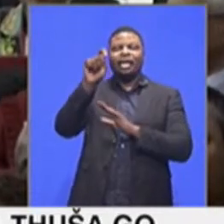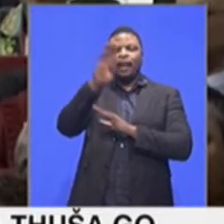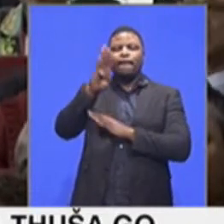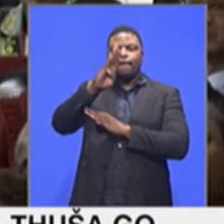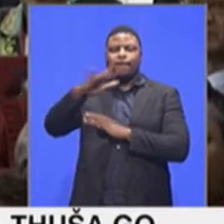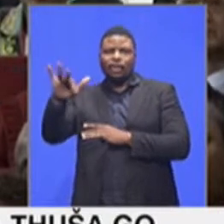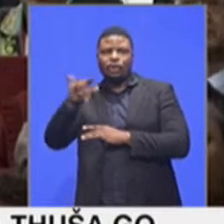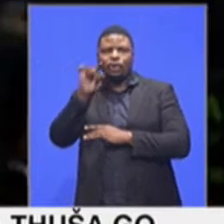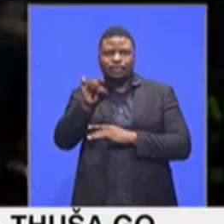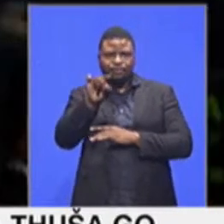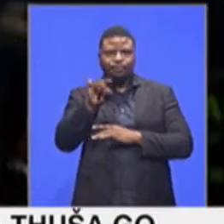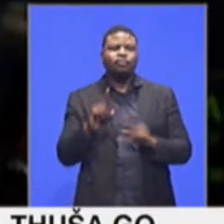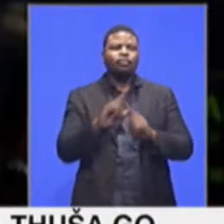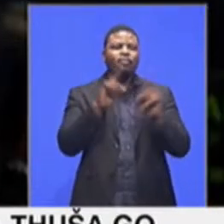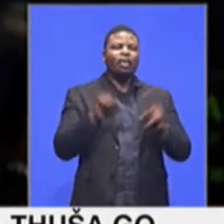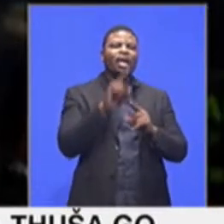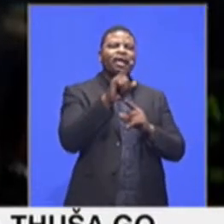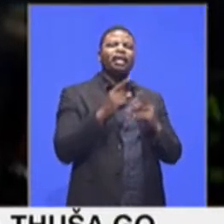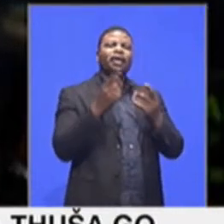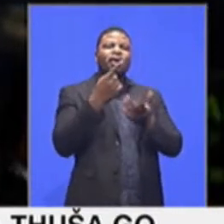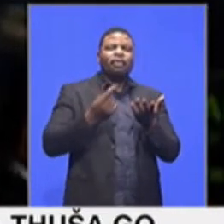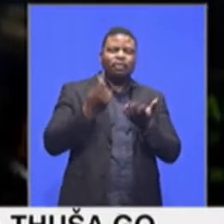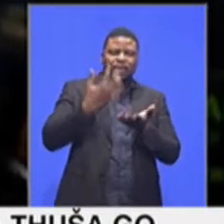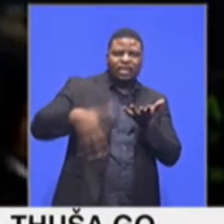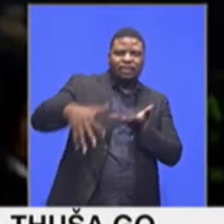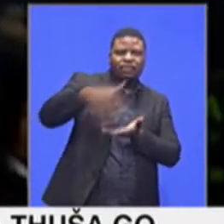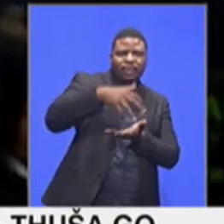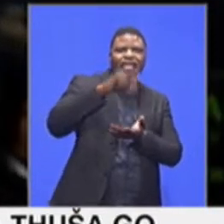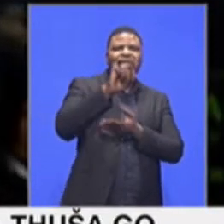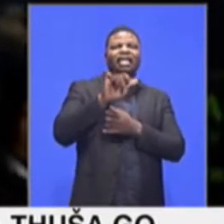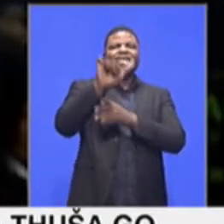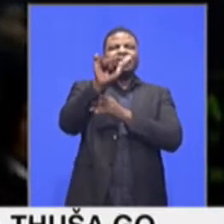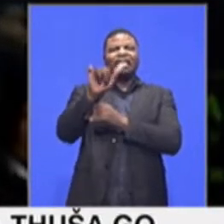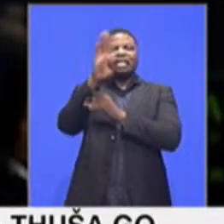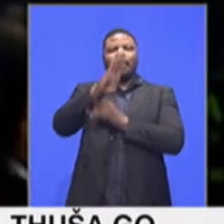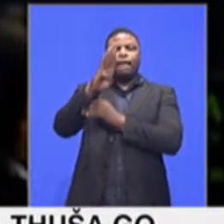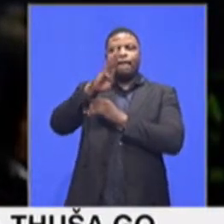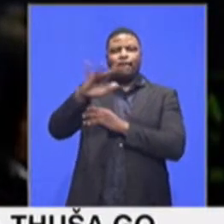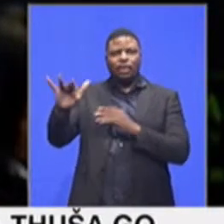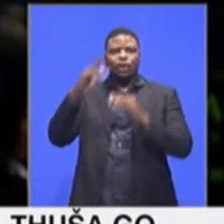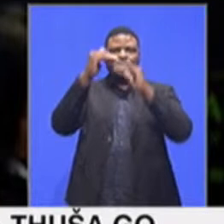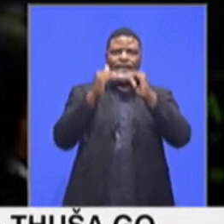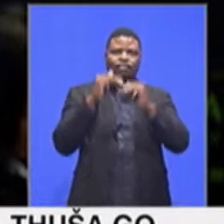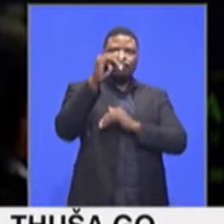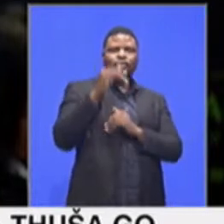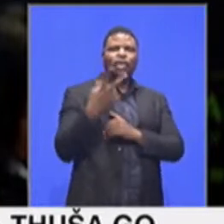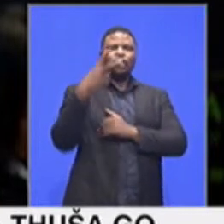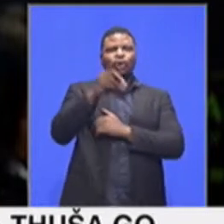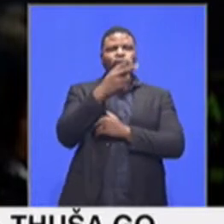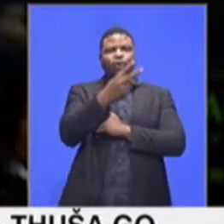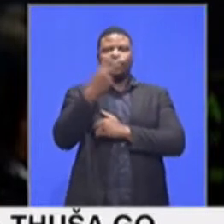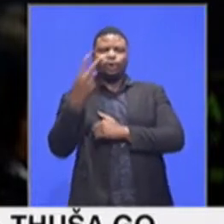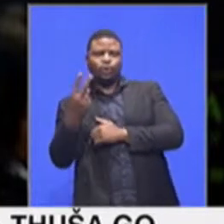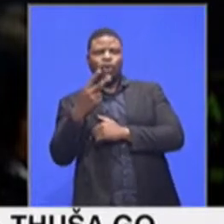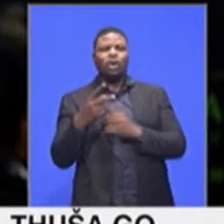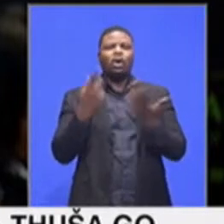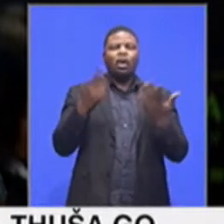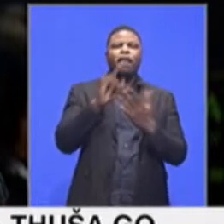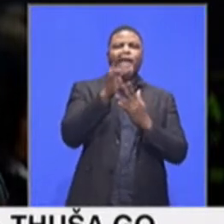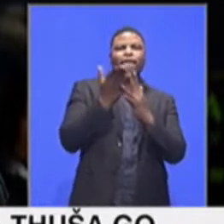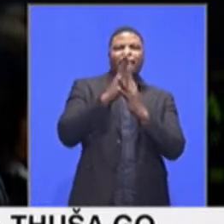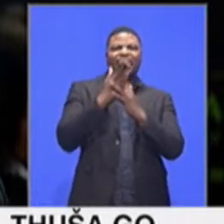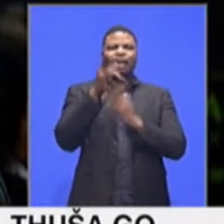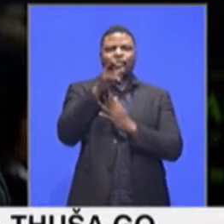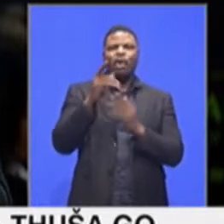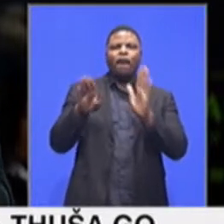revenue projections are 6 billion higher than the estimate of the 2022 medium-term budget policy statement.